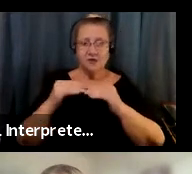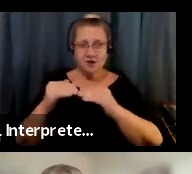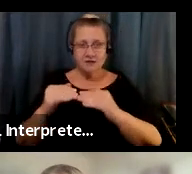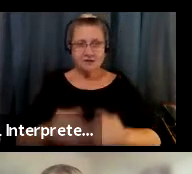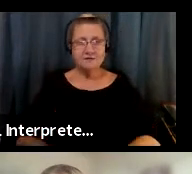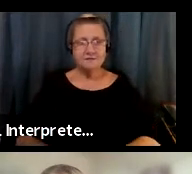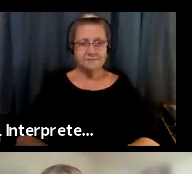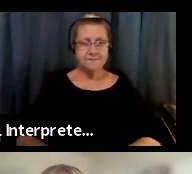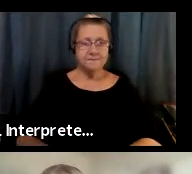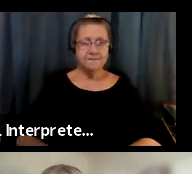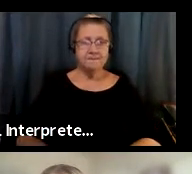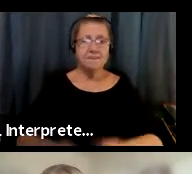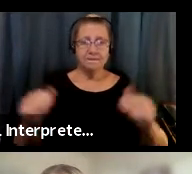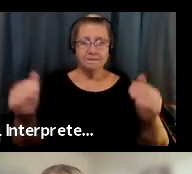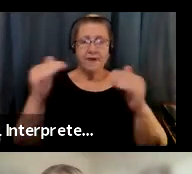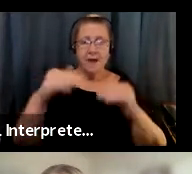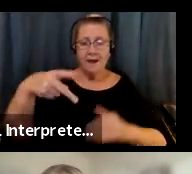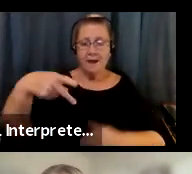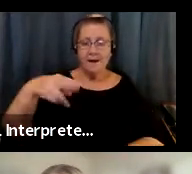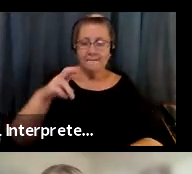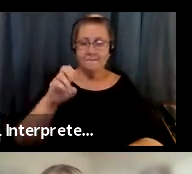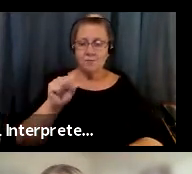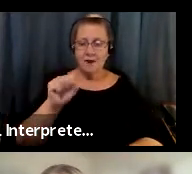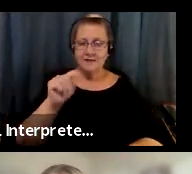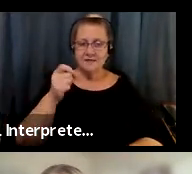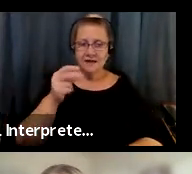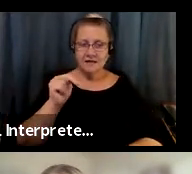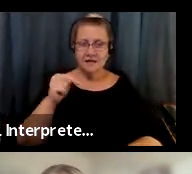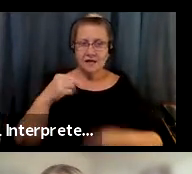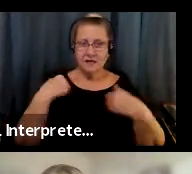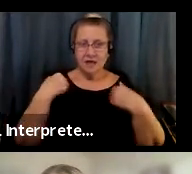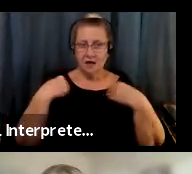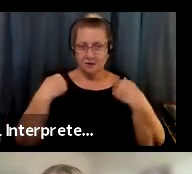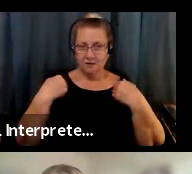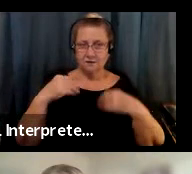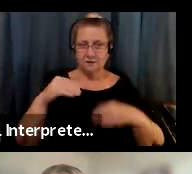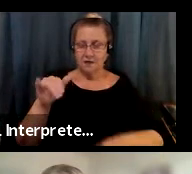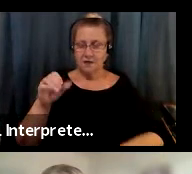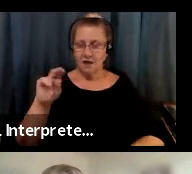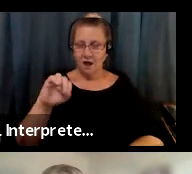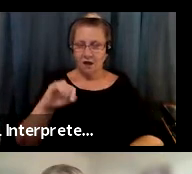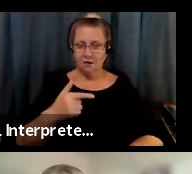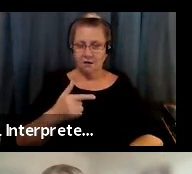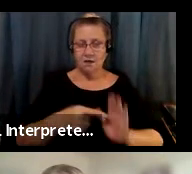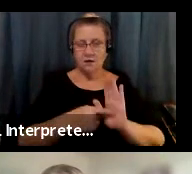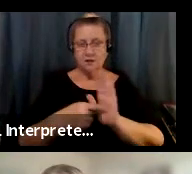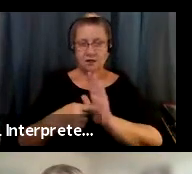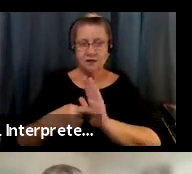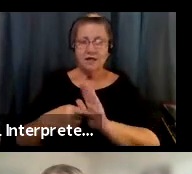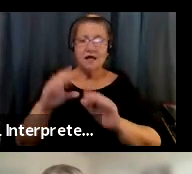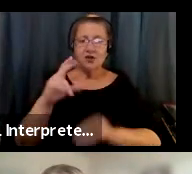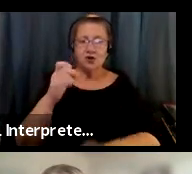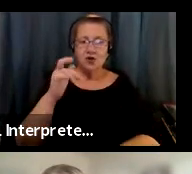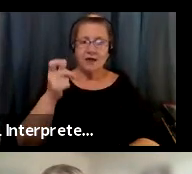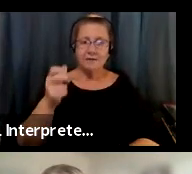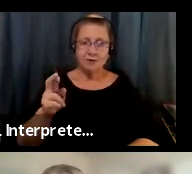going to go on to Preston Young, who on CVAC represents the California Chamber of Commerce and is representing the business